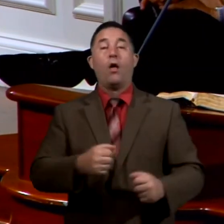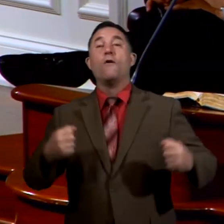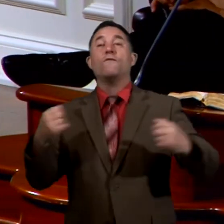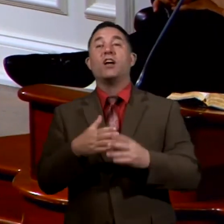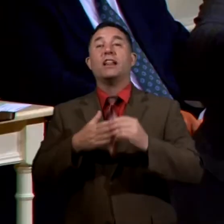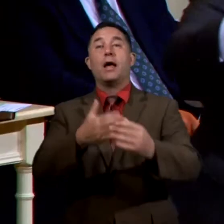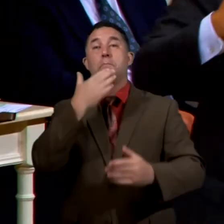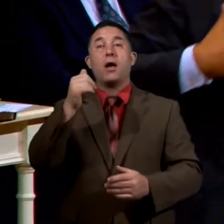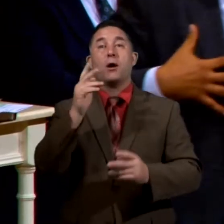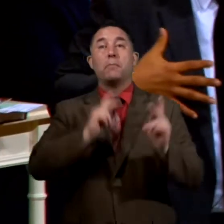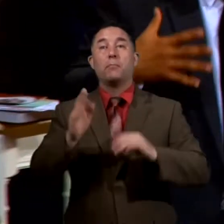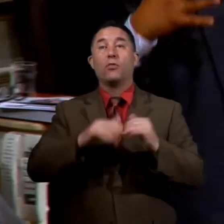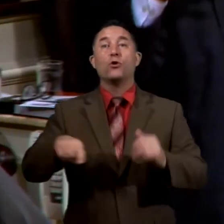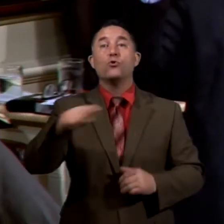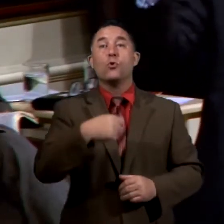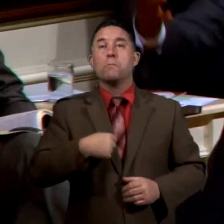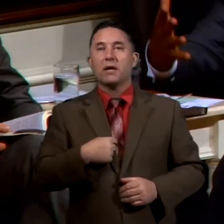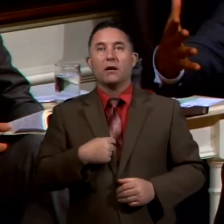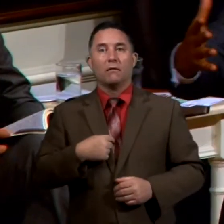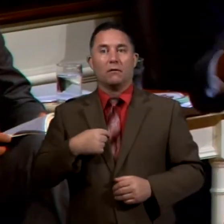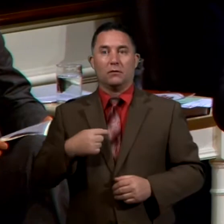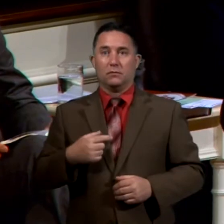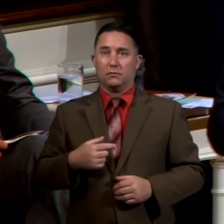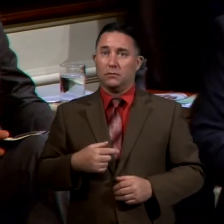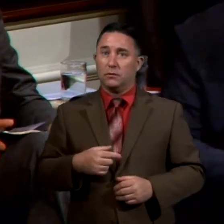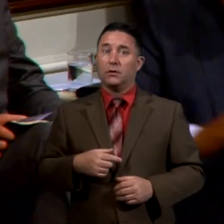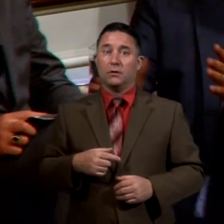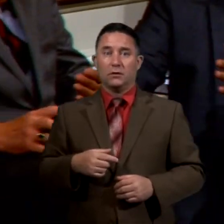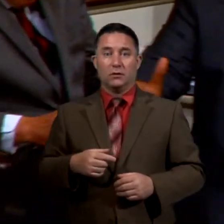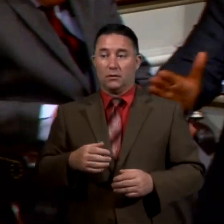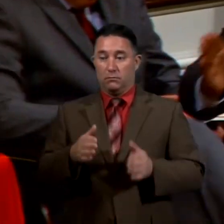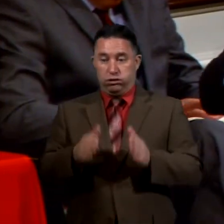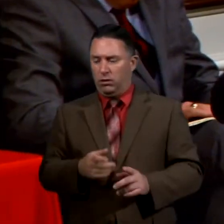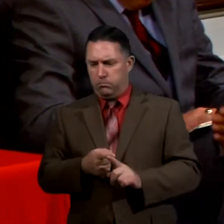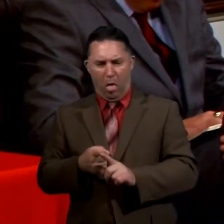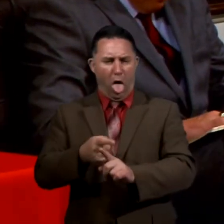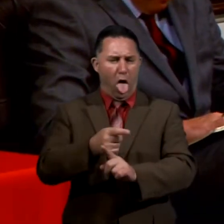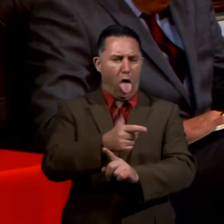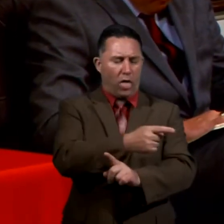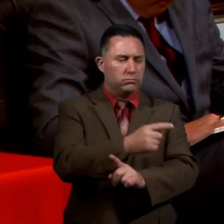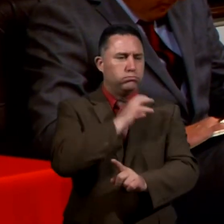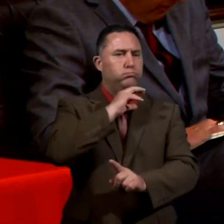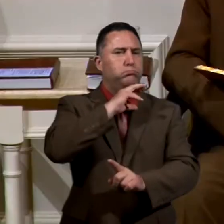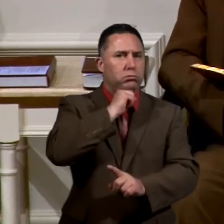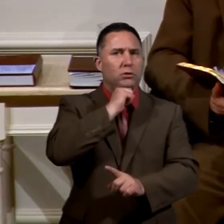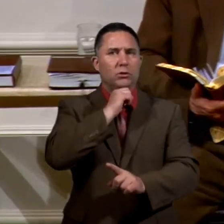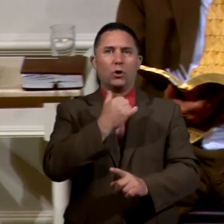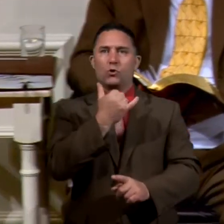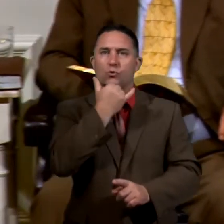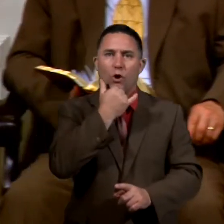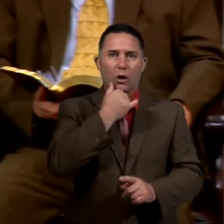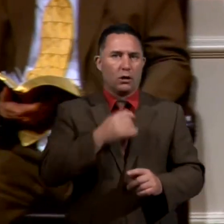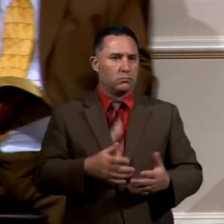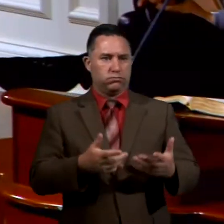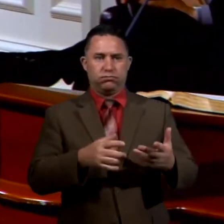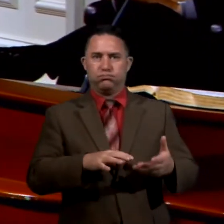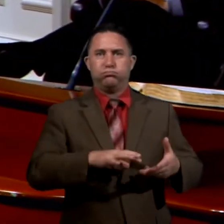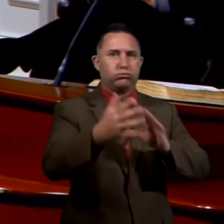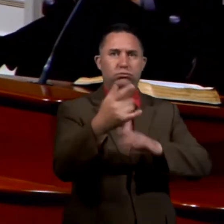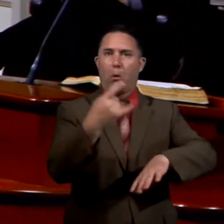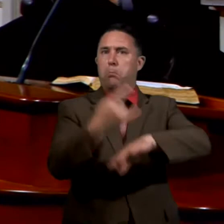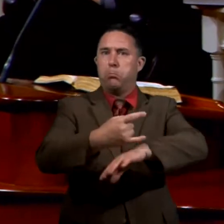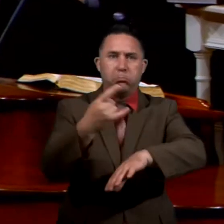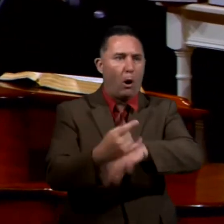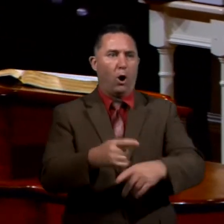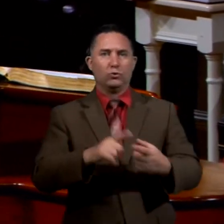has led better people than you and I maybe will ever be. They've gone someplace that they don't wish they'd be, in some gutter, in some corner, in some bar,